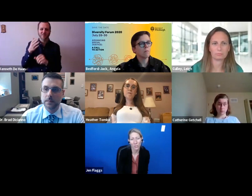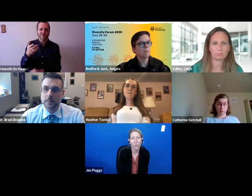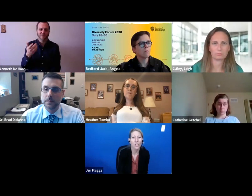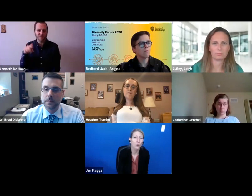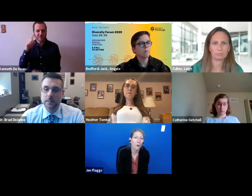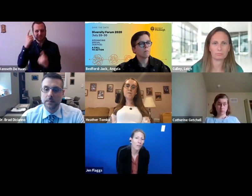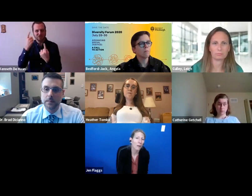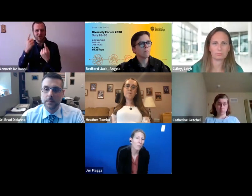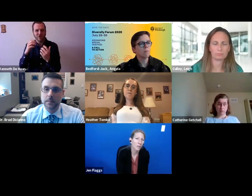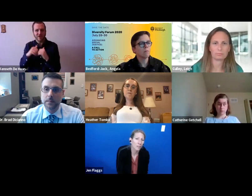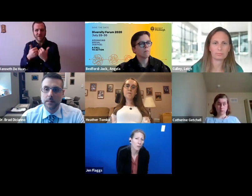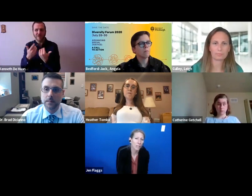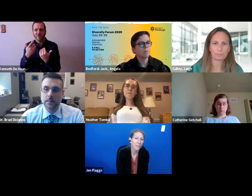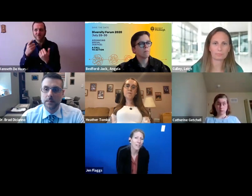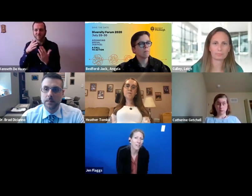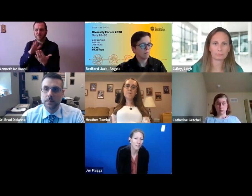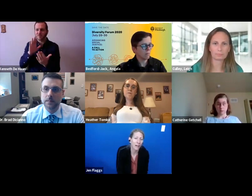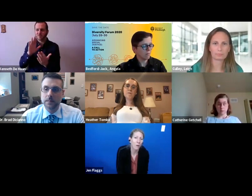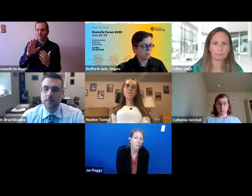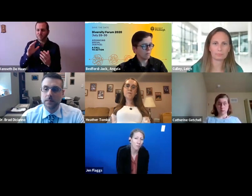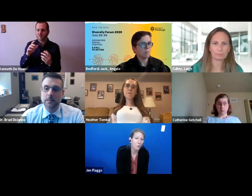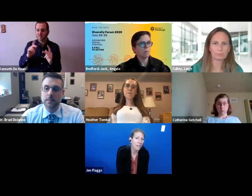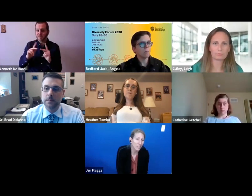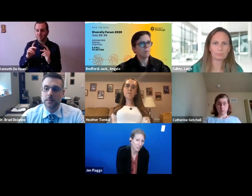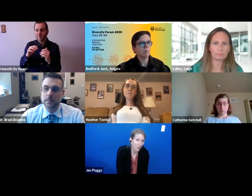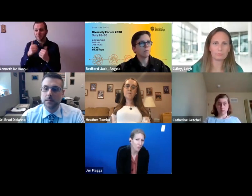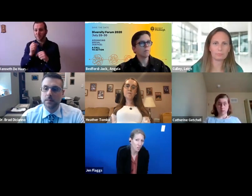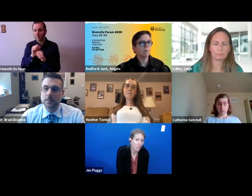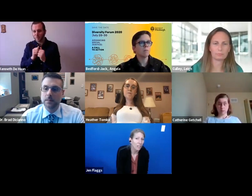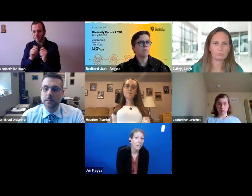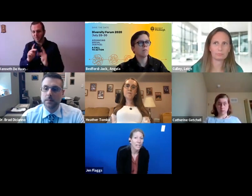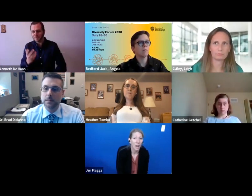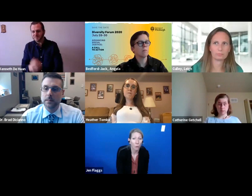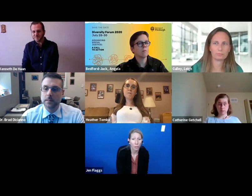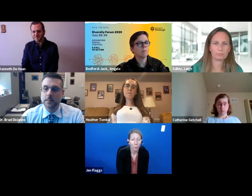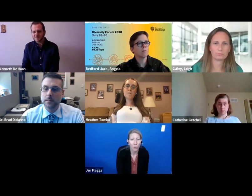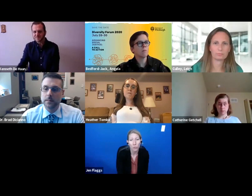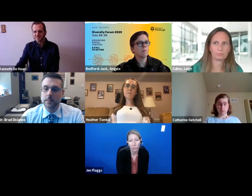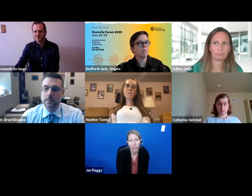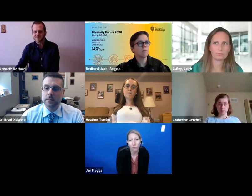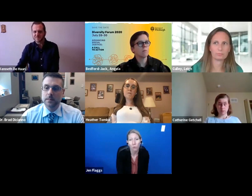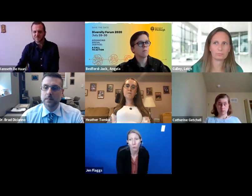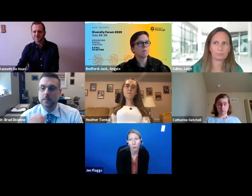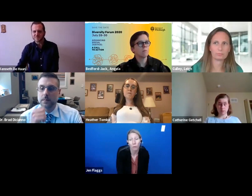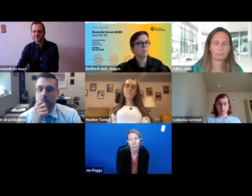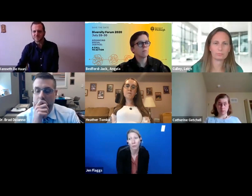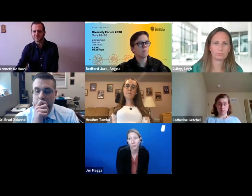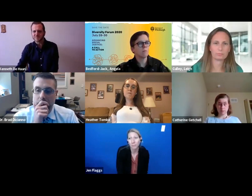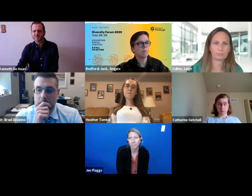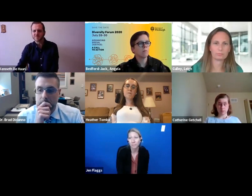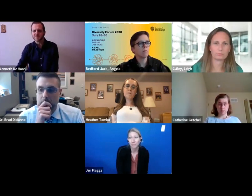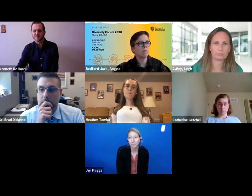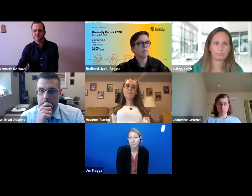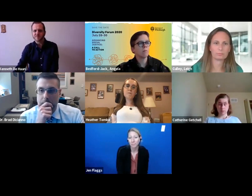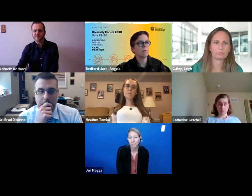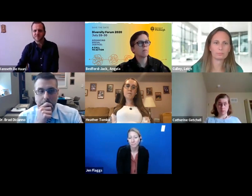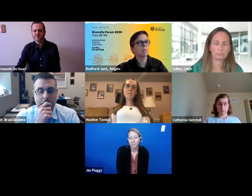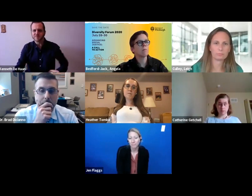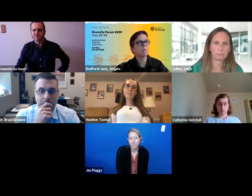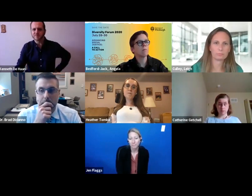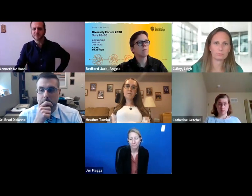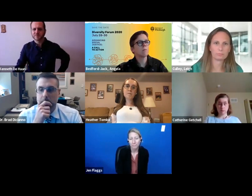I just wanted to throw out that point there. We can think of how we view that technology and how we approach that when we work with people.